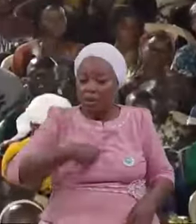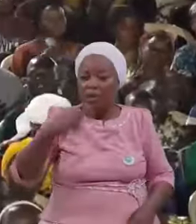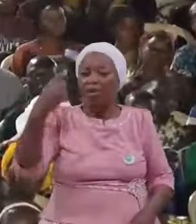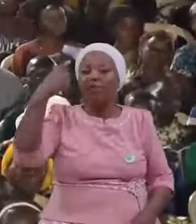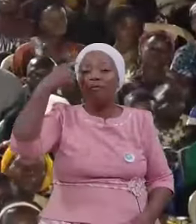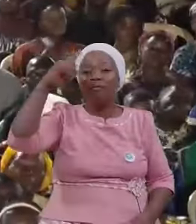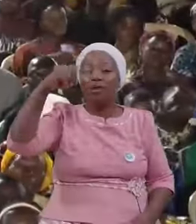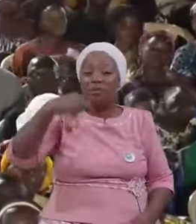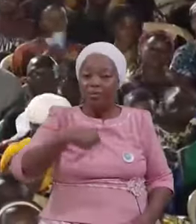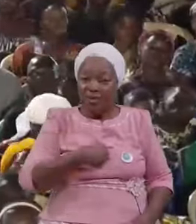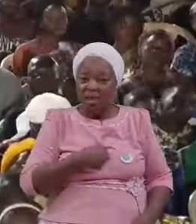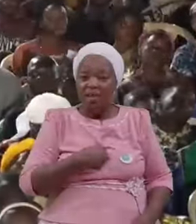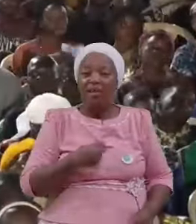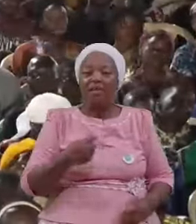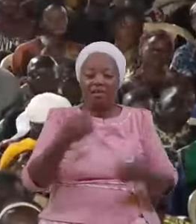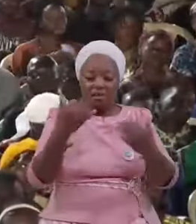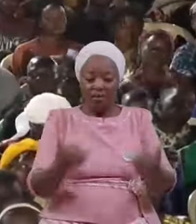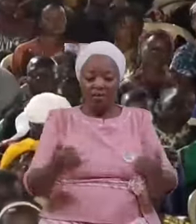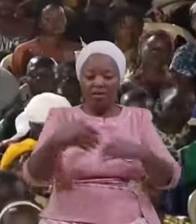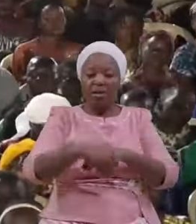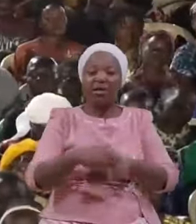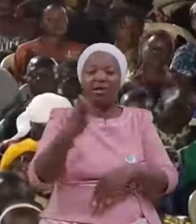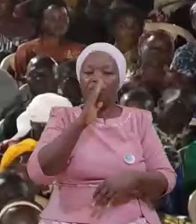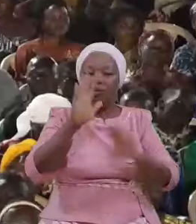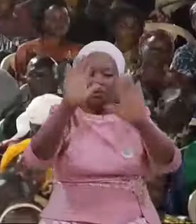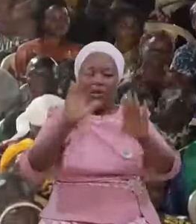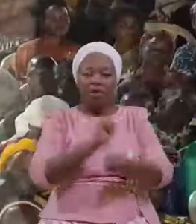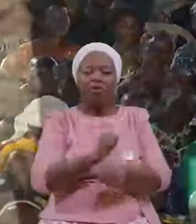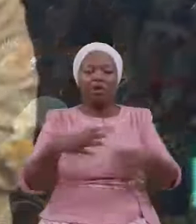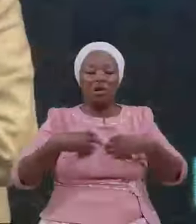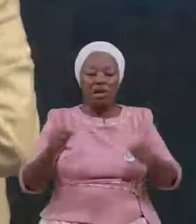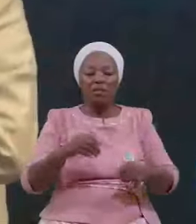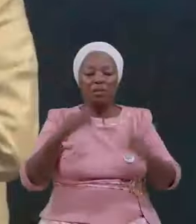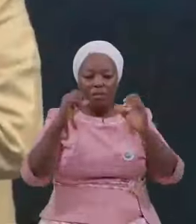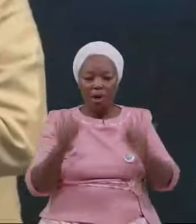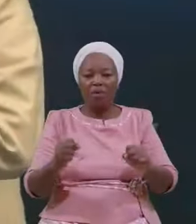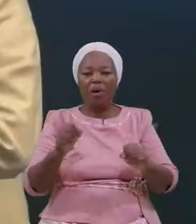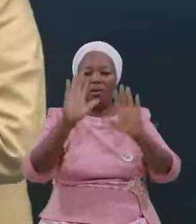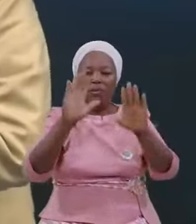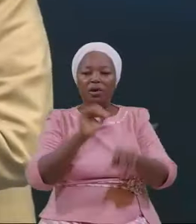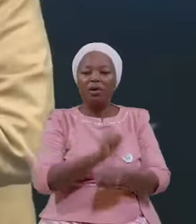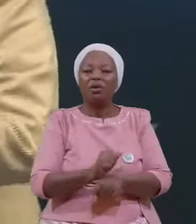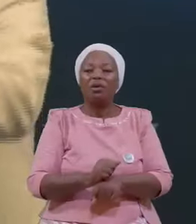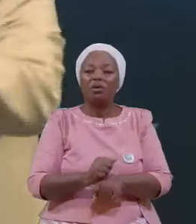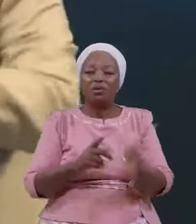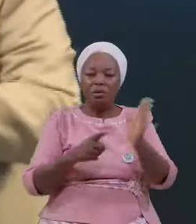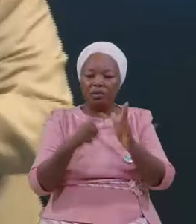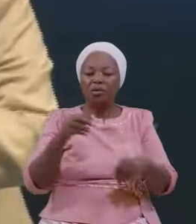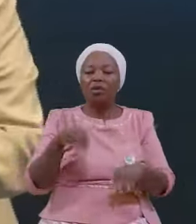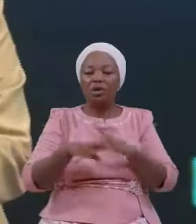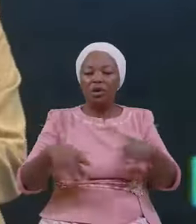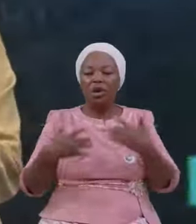Tonight, there'll be miracle healing, miracle power, miracle demonstration in your life tonight in Jesus'